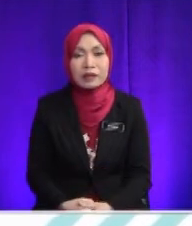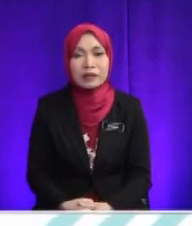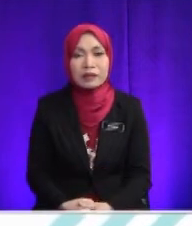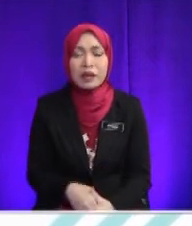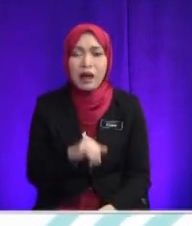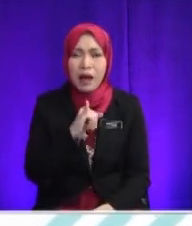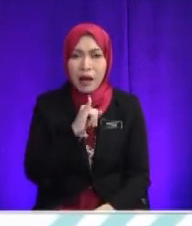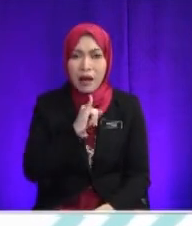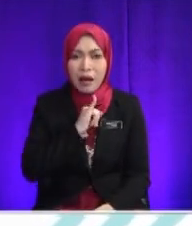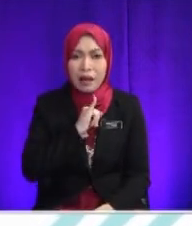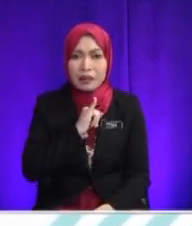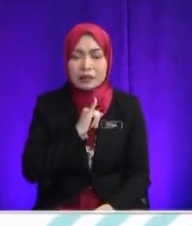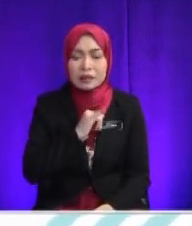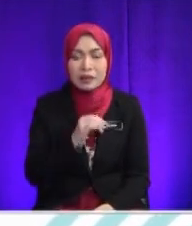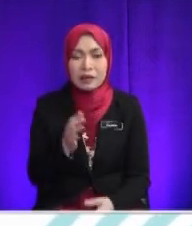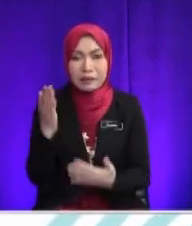so.